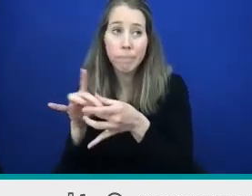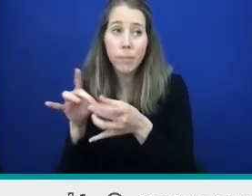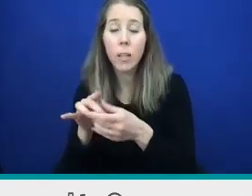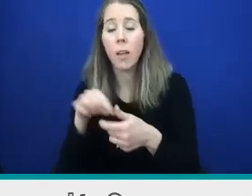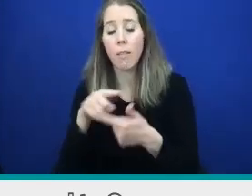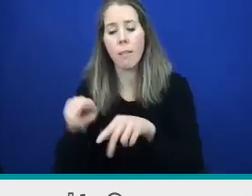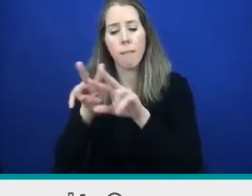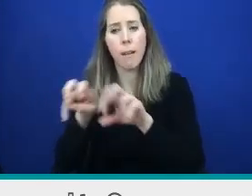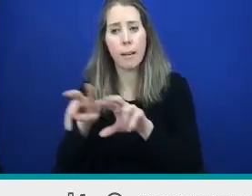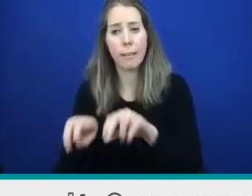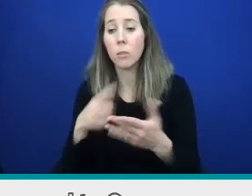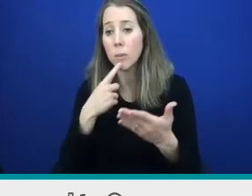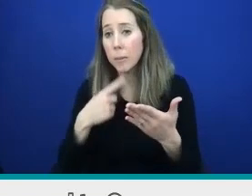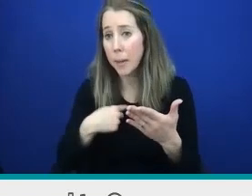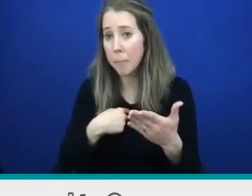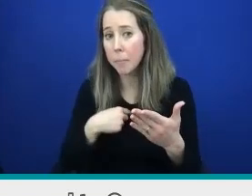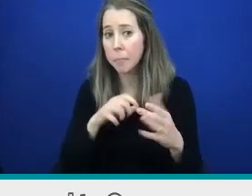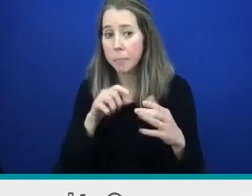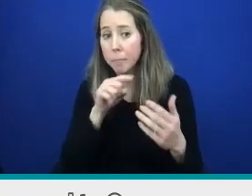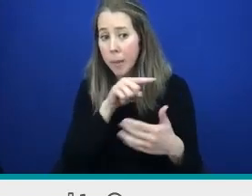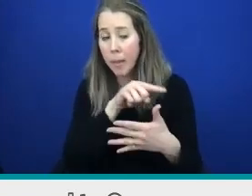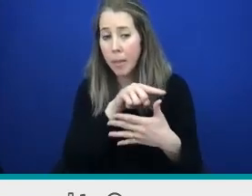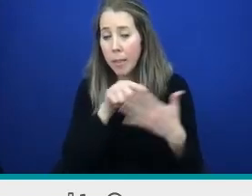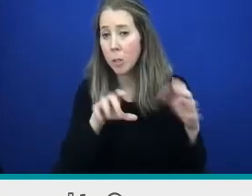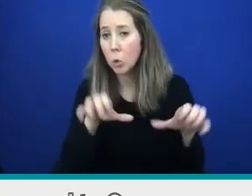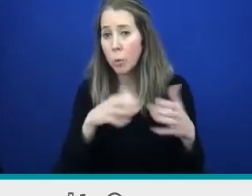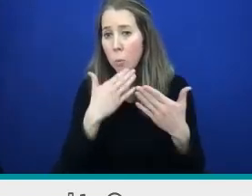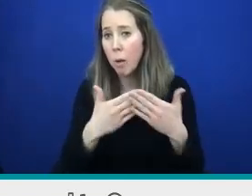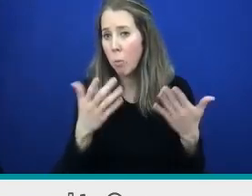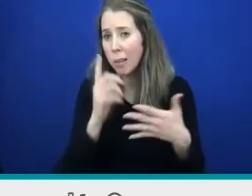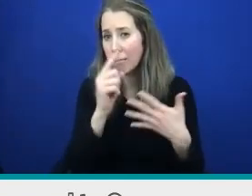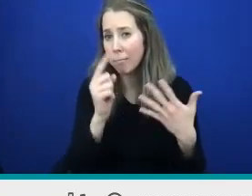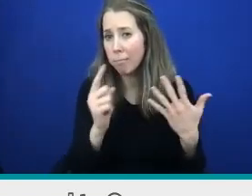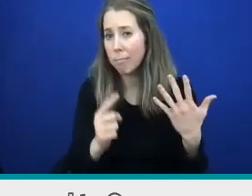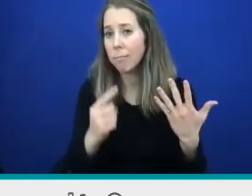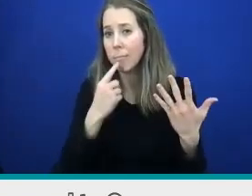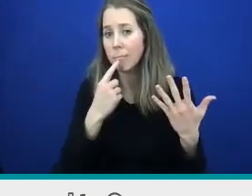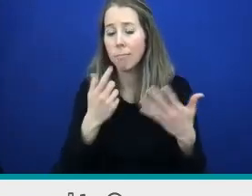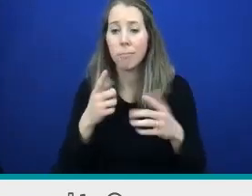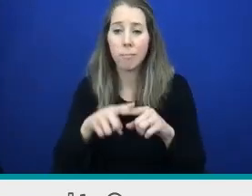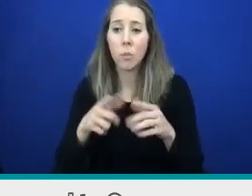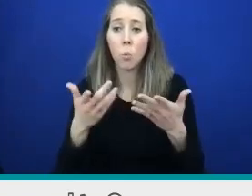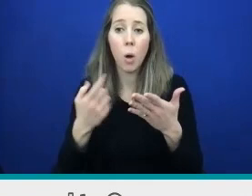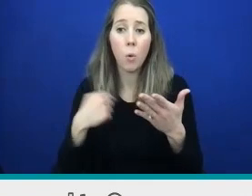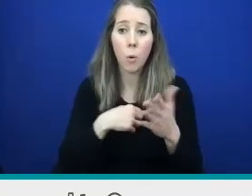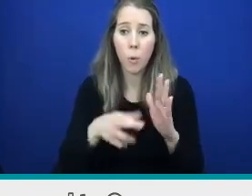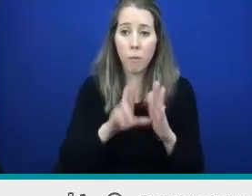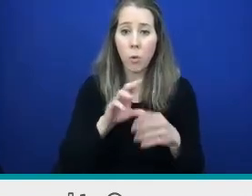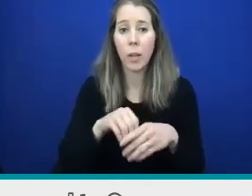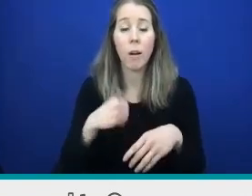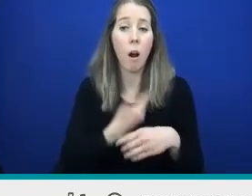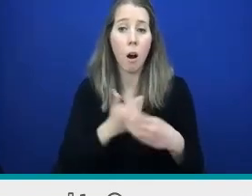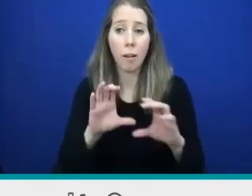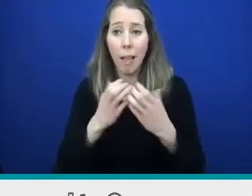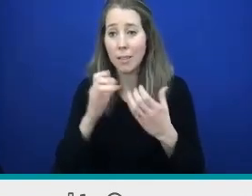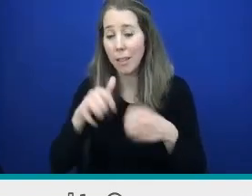me what they're doing well, or tell me just based on kind of what we're reviewing in our course at that